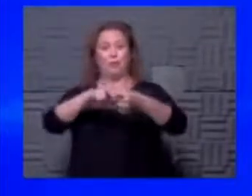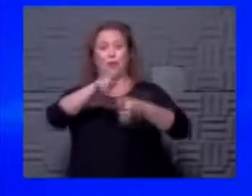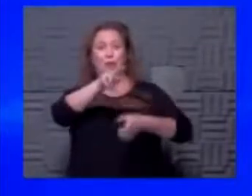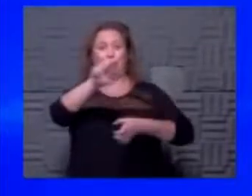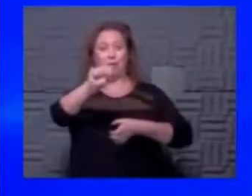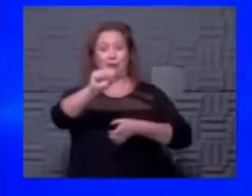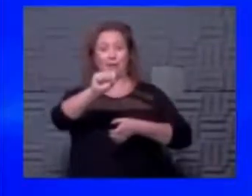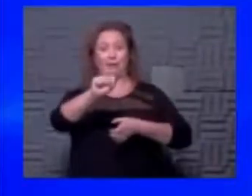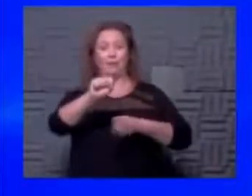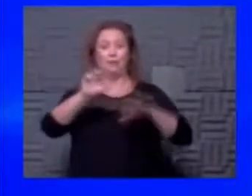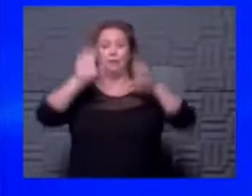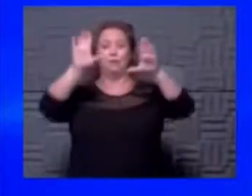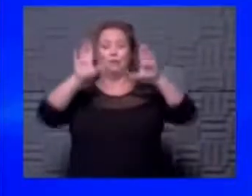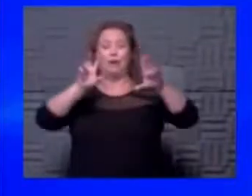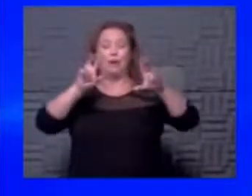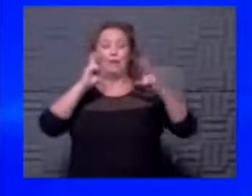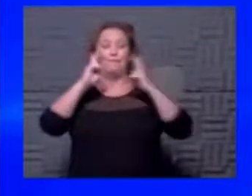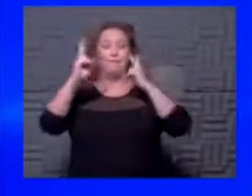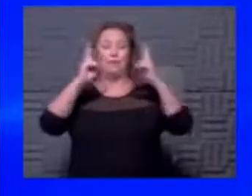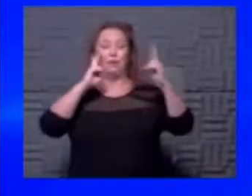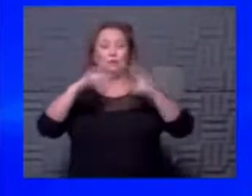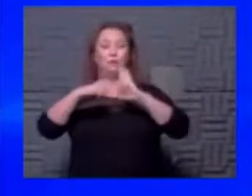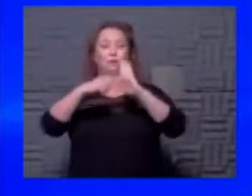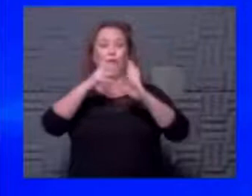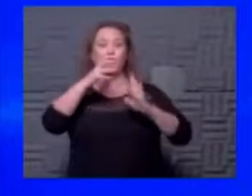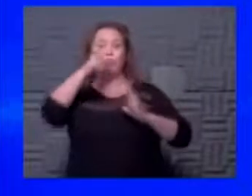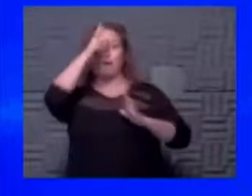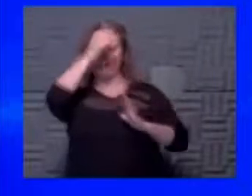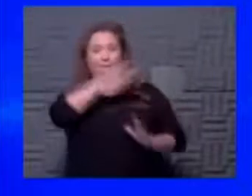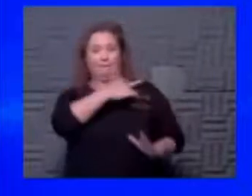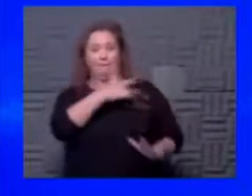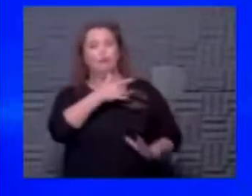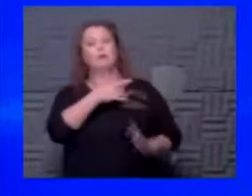and so we're going to have some great visuals to kind of give parents a